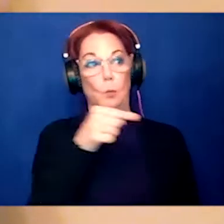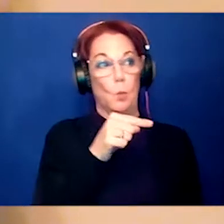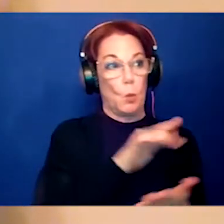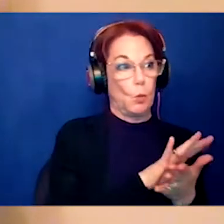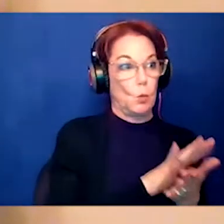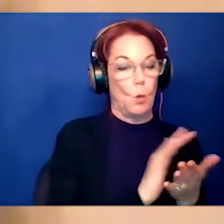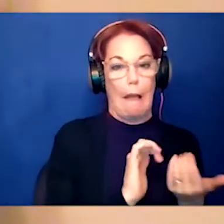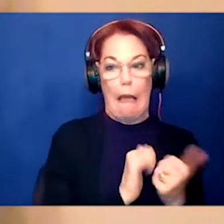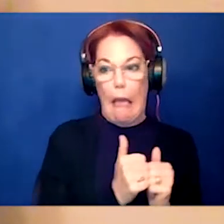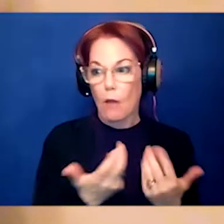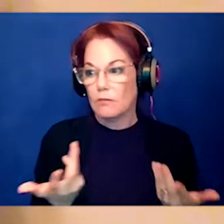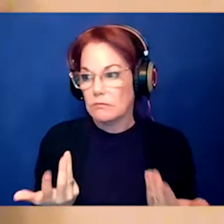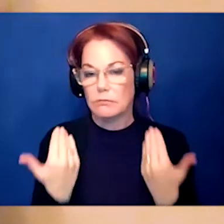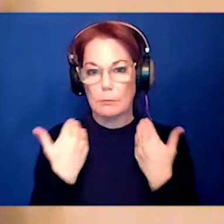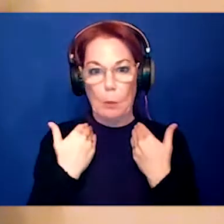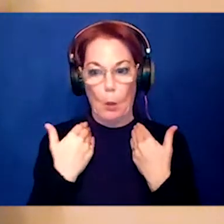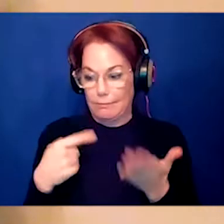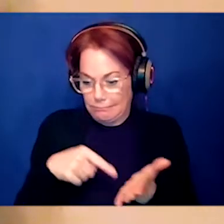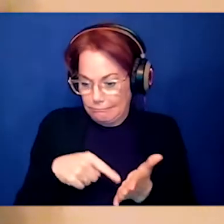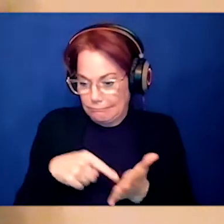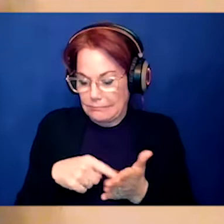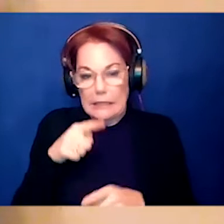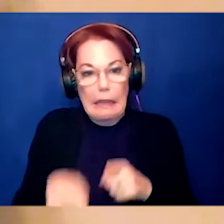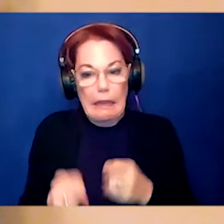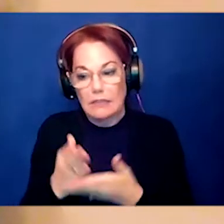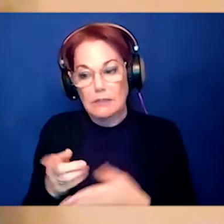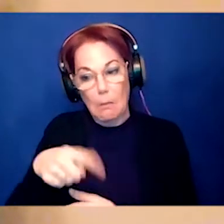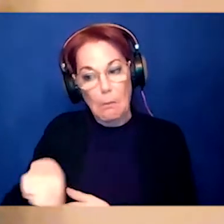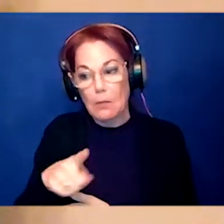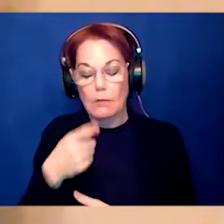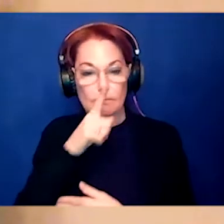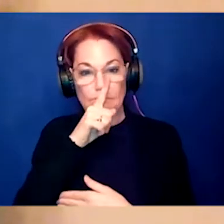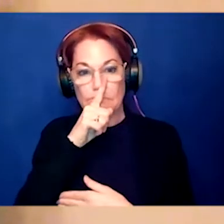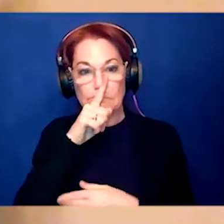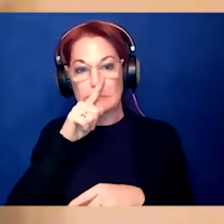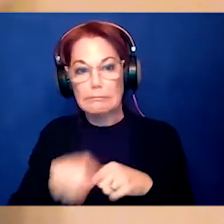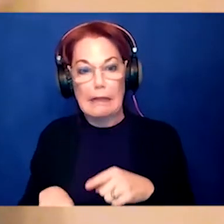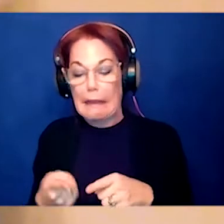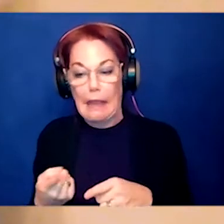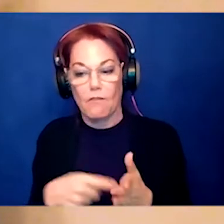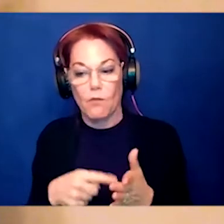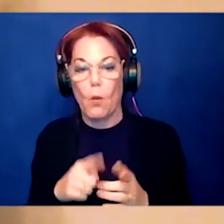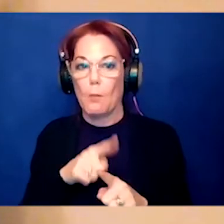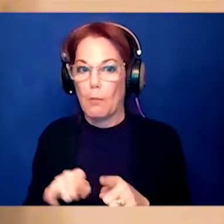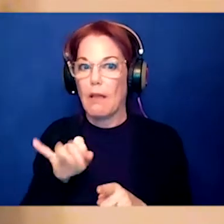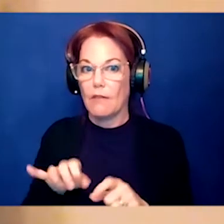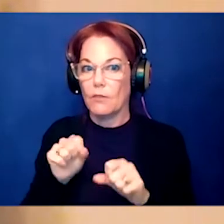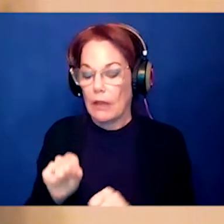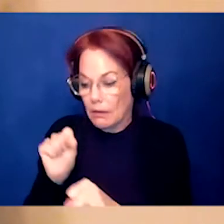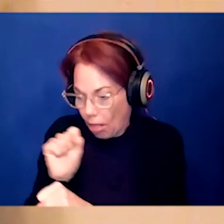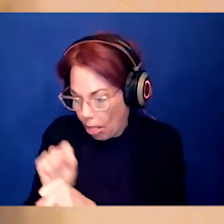supplies or uniform or school fees. Some couldn't physically make the walk from the camp to the school. Others